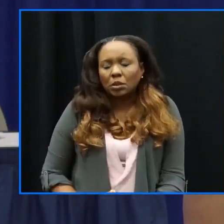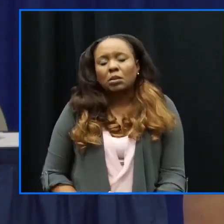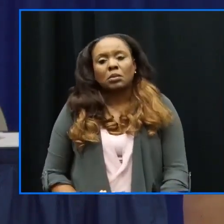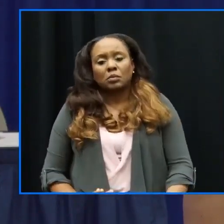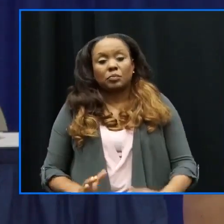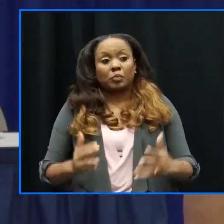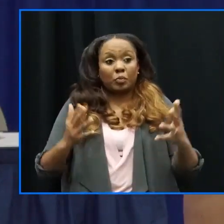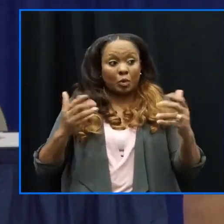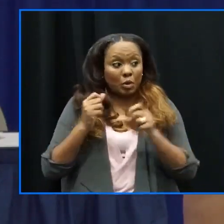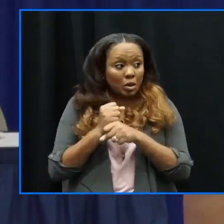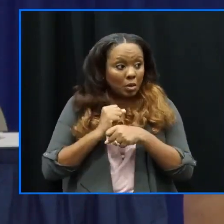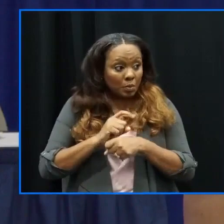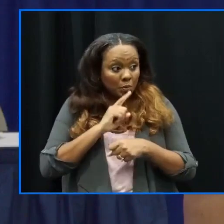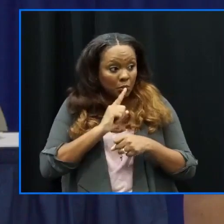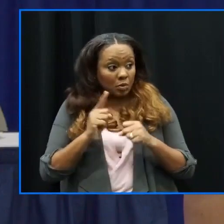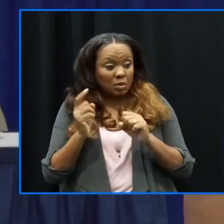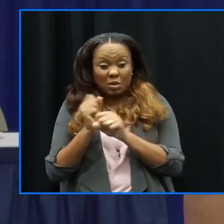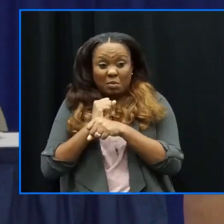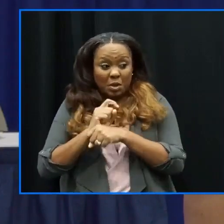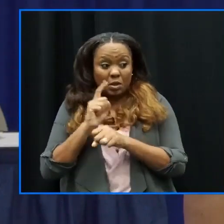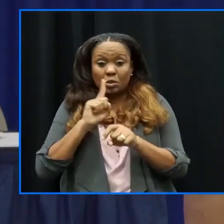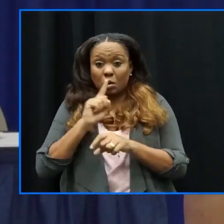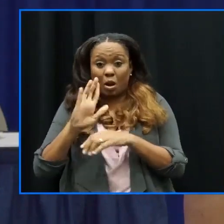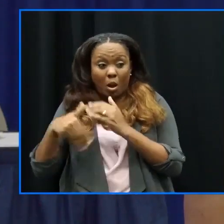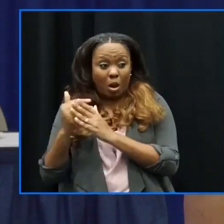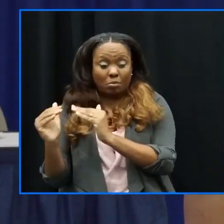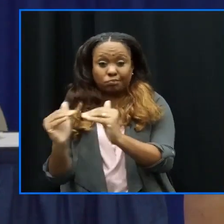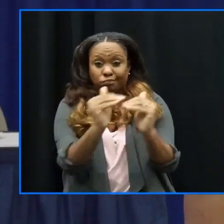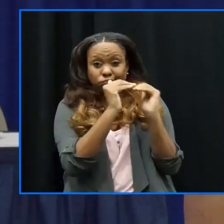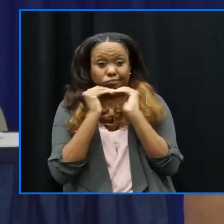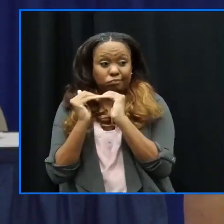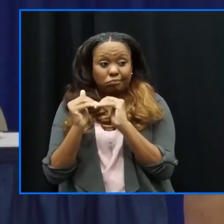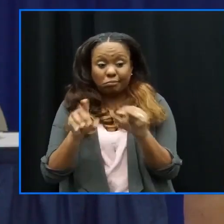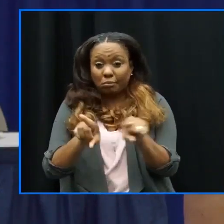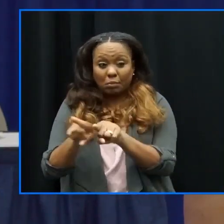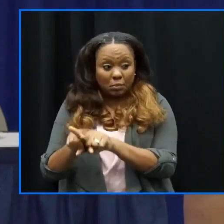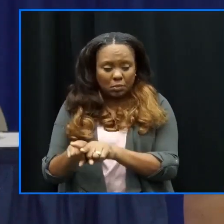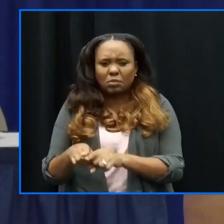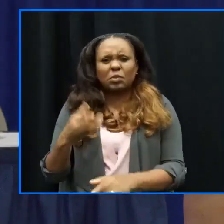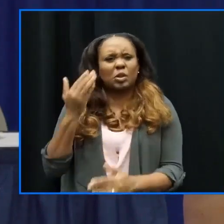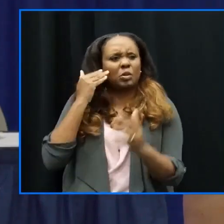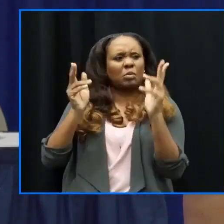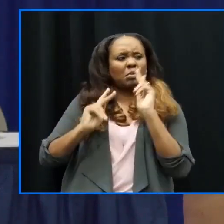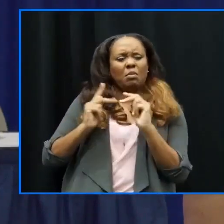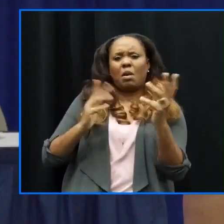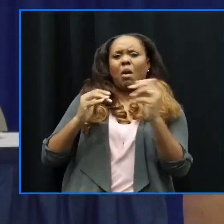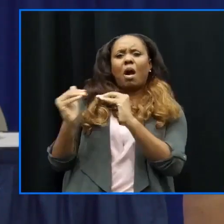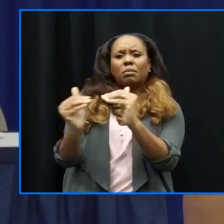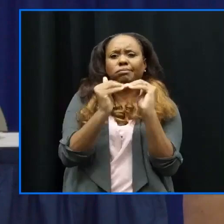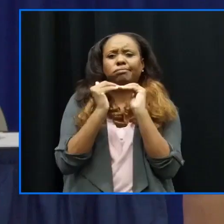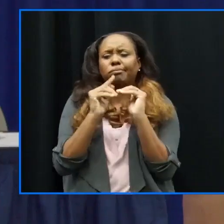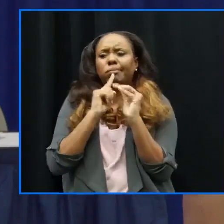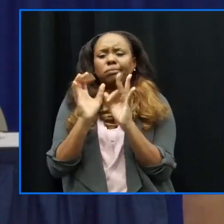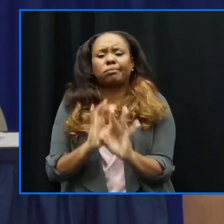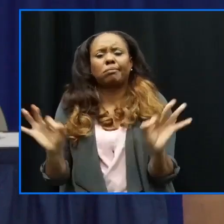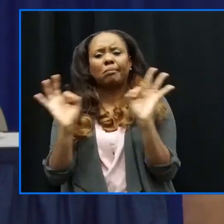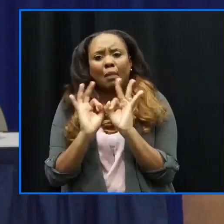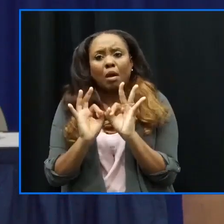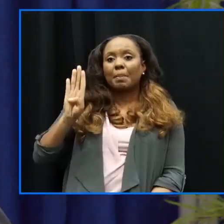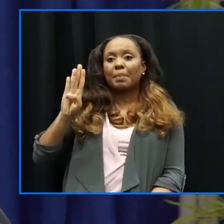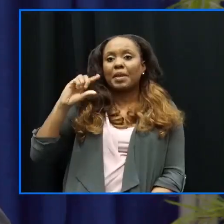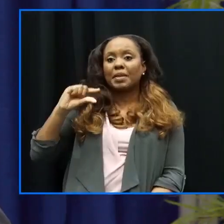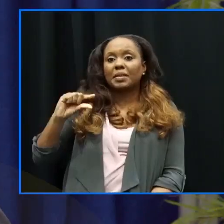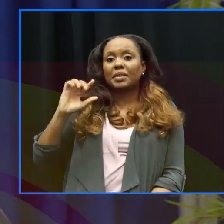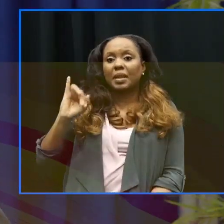a way that the equity that everyone has spoken about that is so necessary now is achieved.